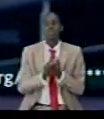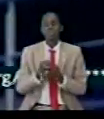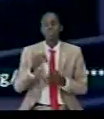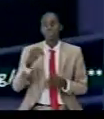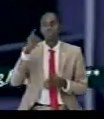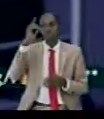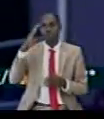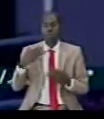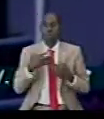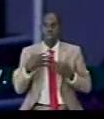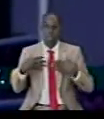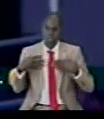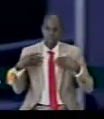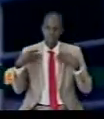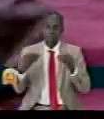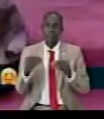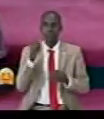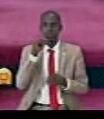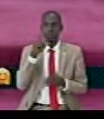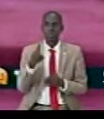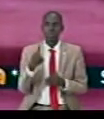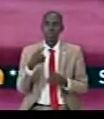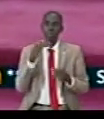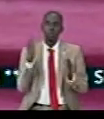gbegun awon ta ate gbegun awon ekuku